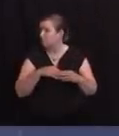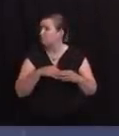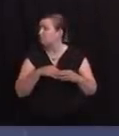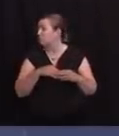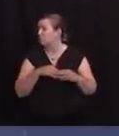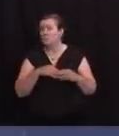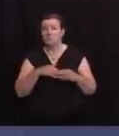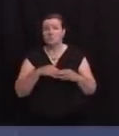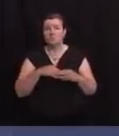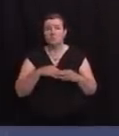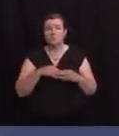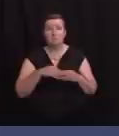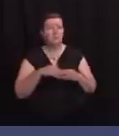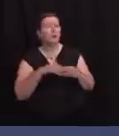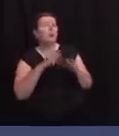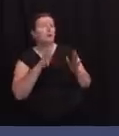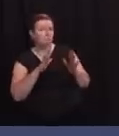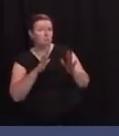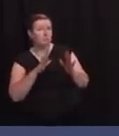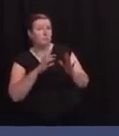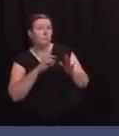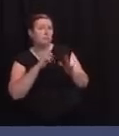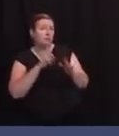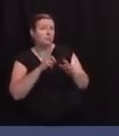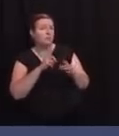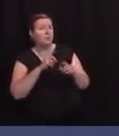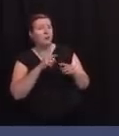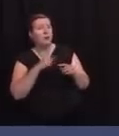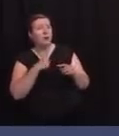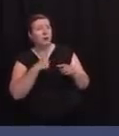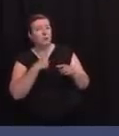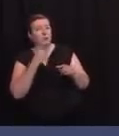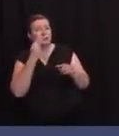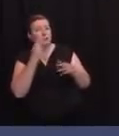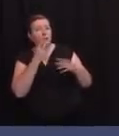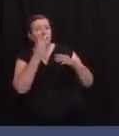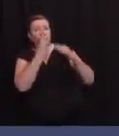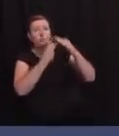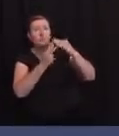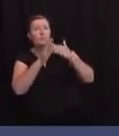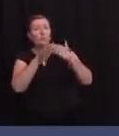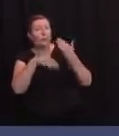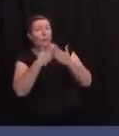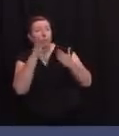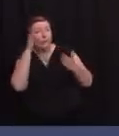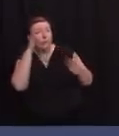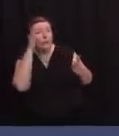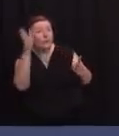Sure. After I answer that, I'll tell you who's going to win the World Series and some other things as well.